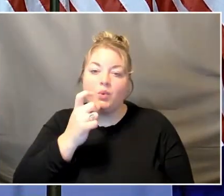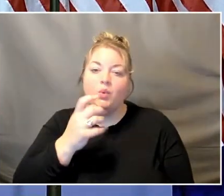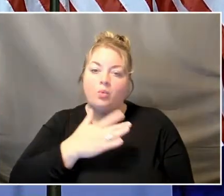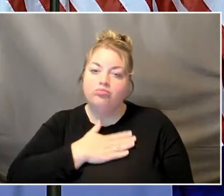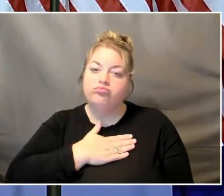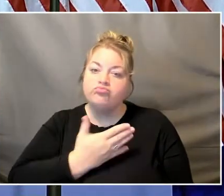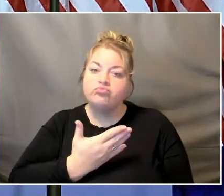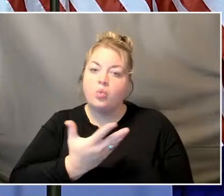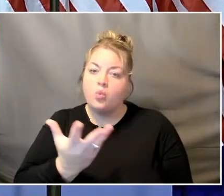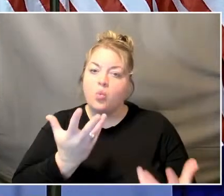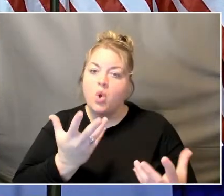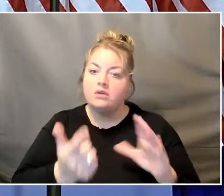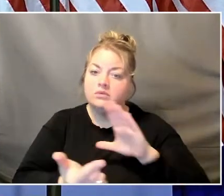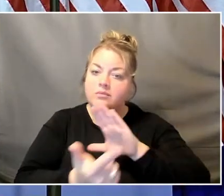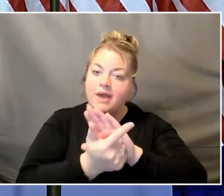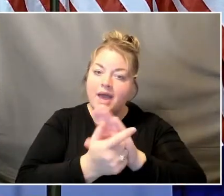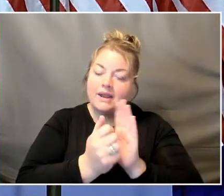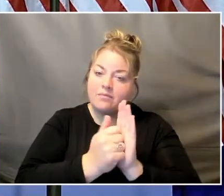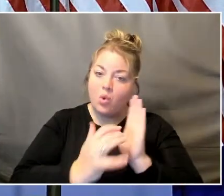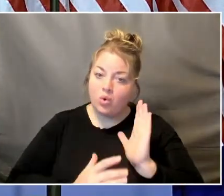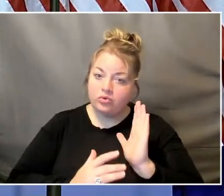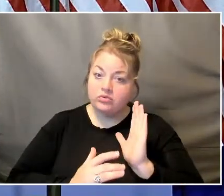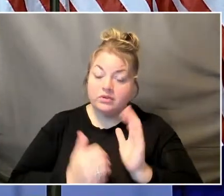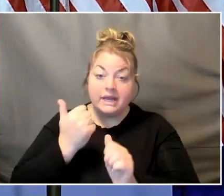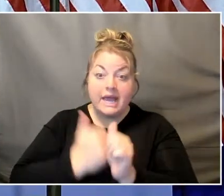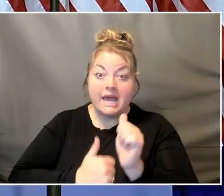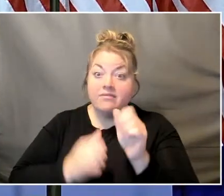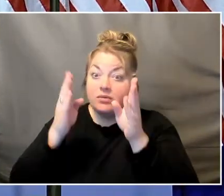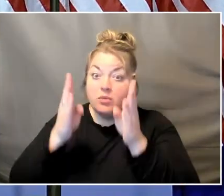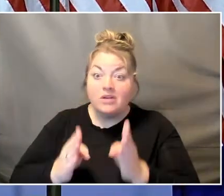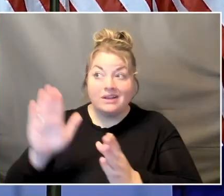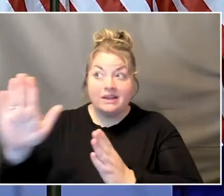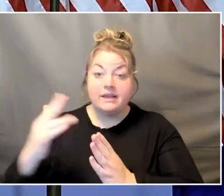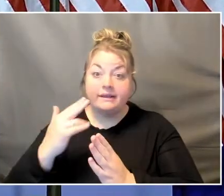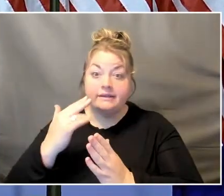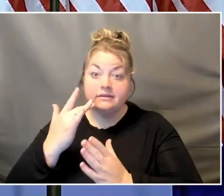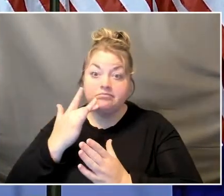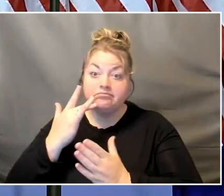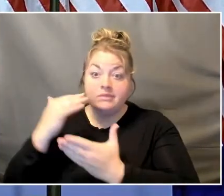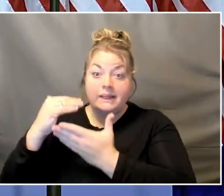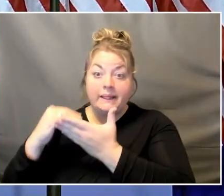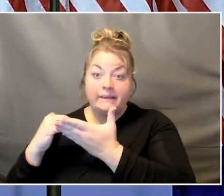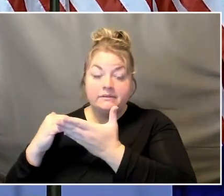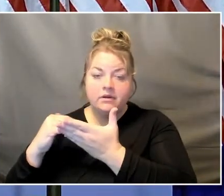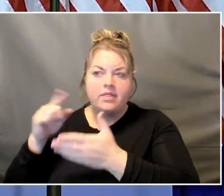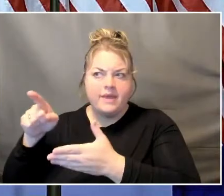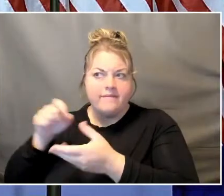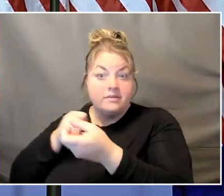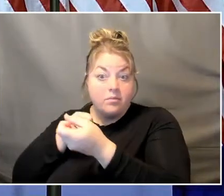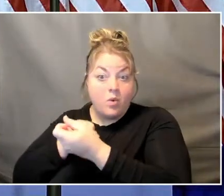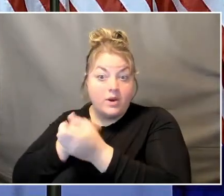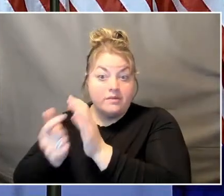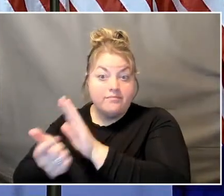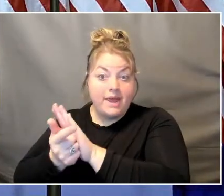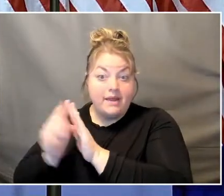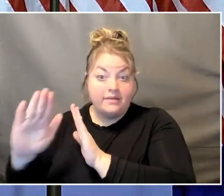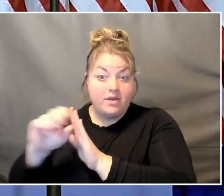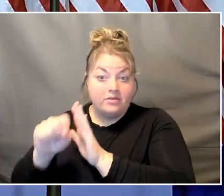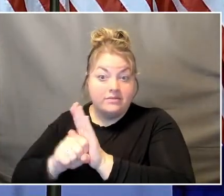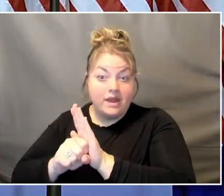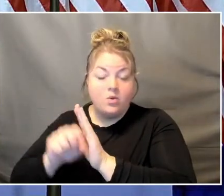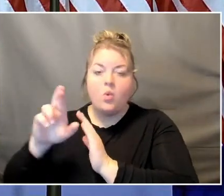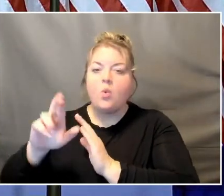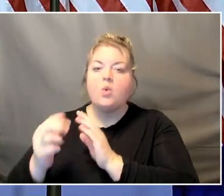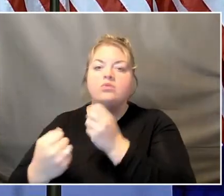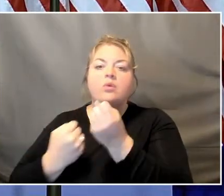abortion. Every person on his short list either supported a ban in their state or supported